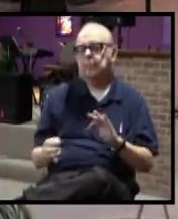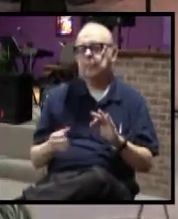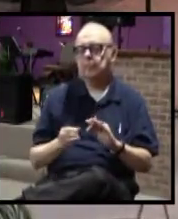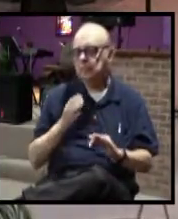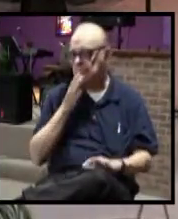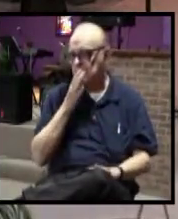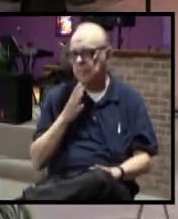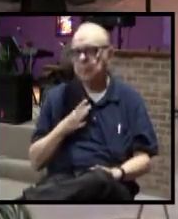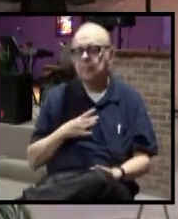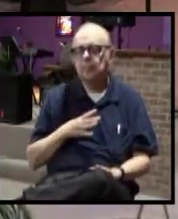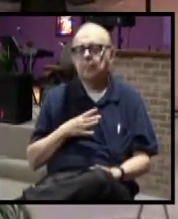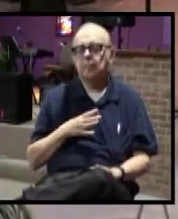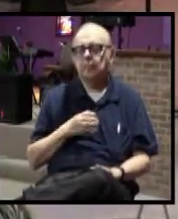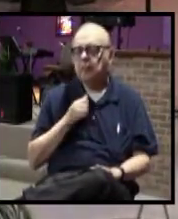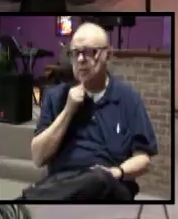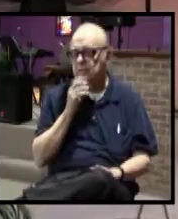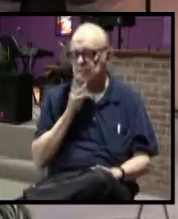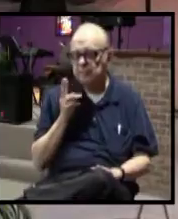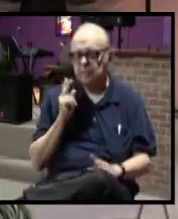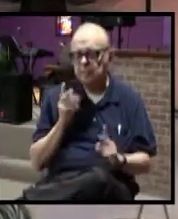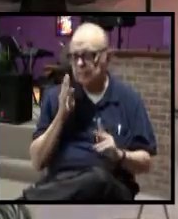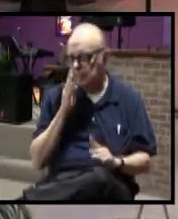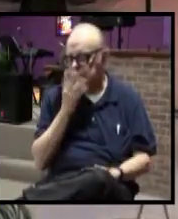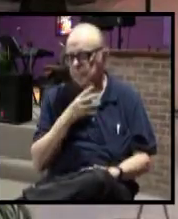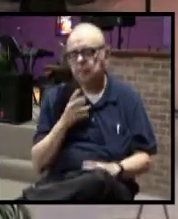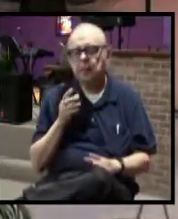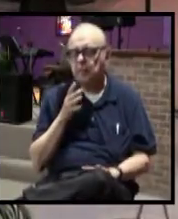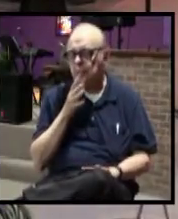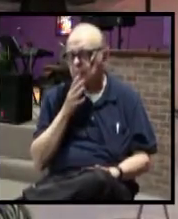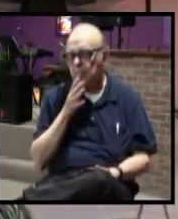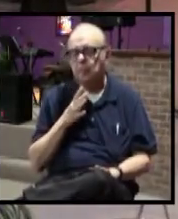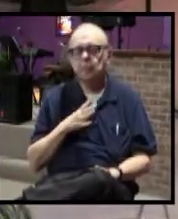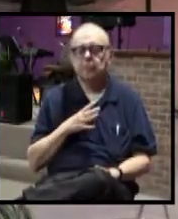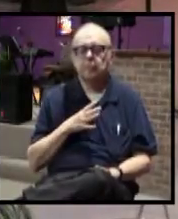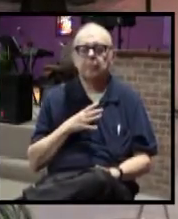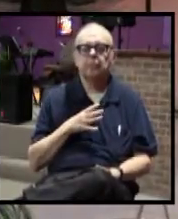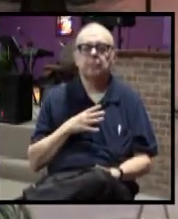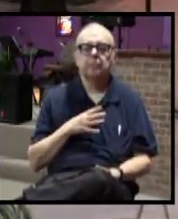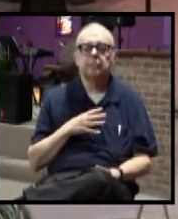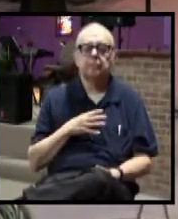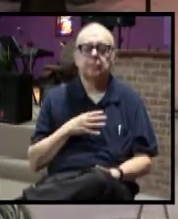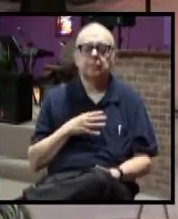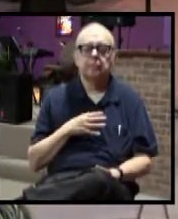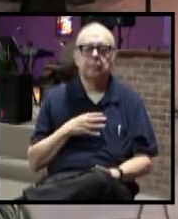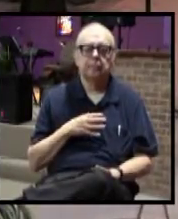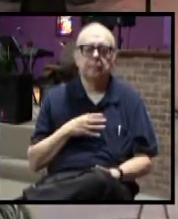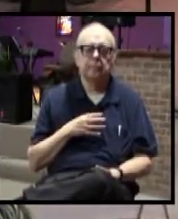And he tells a story about this lady who was ignored by most people.